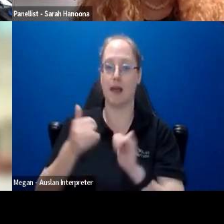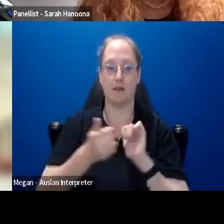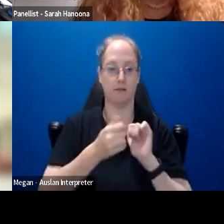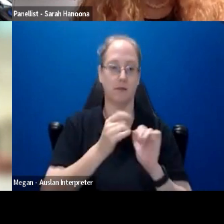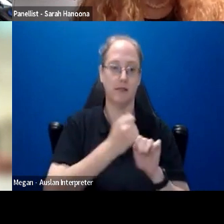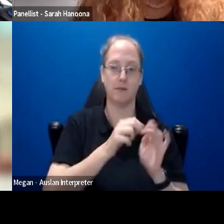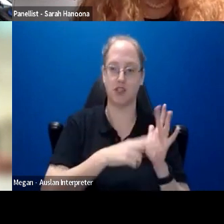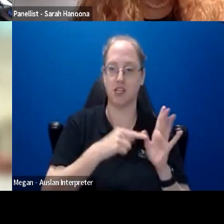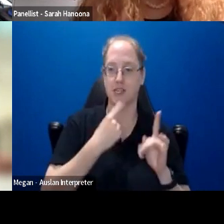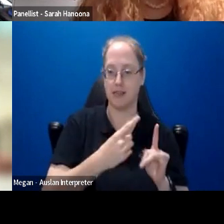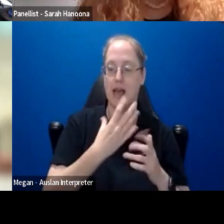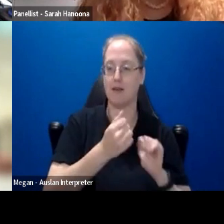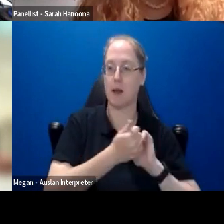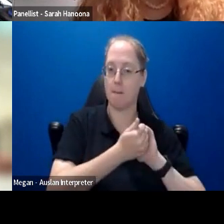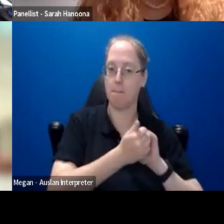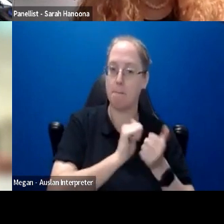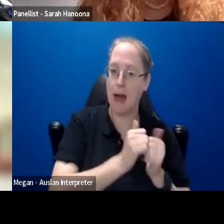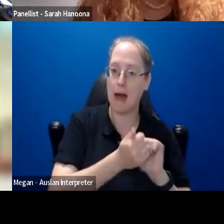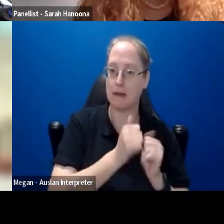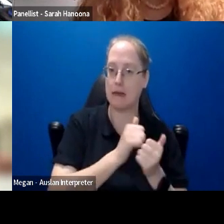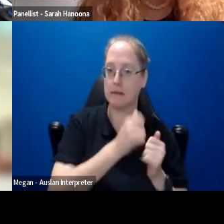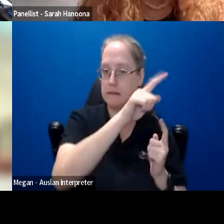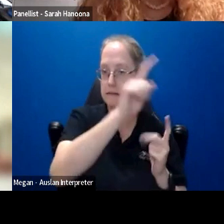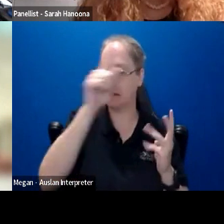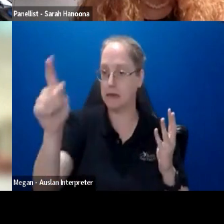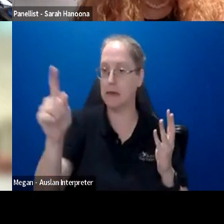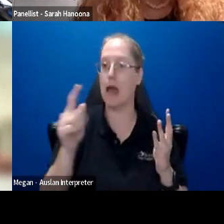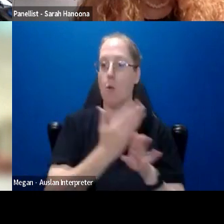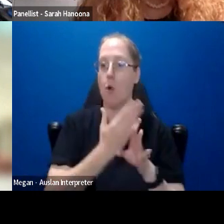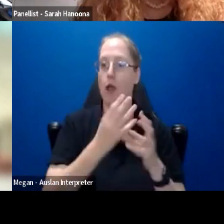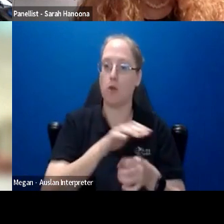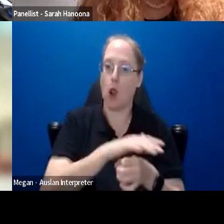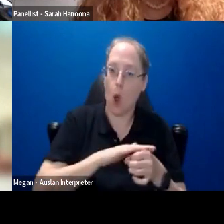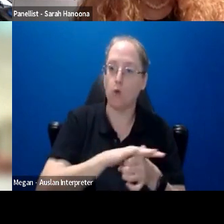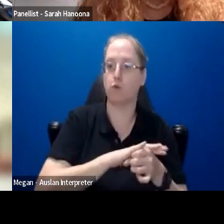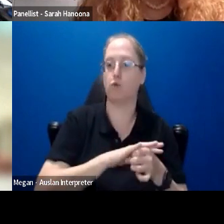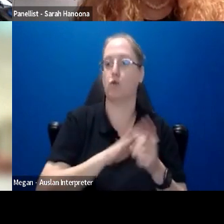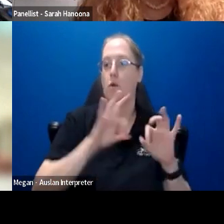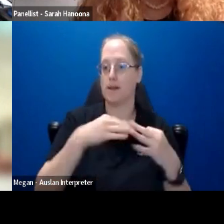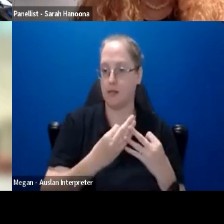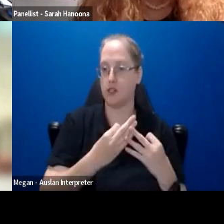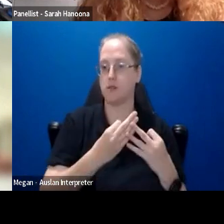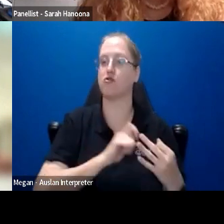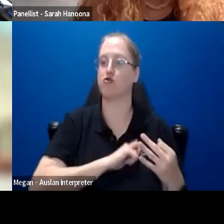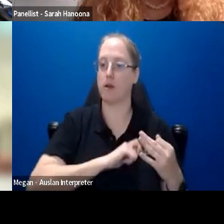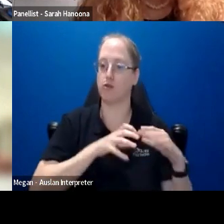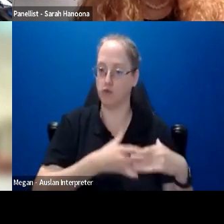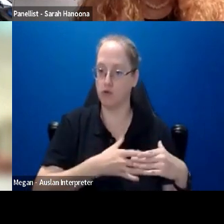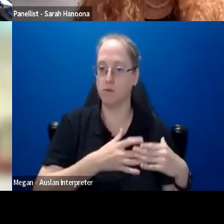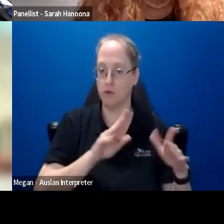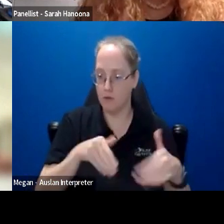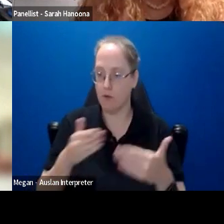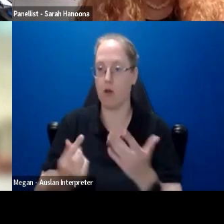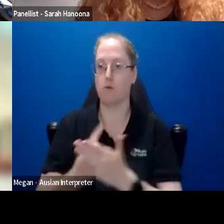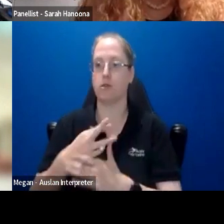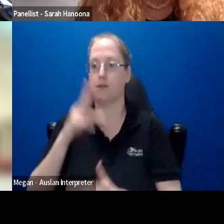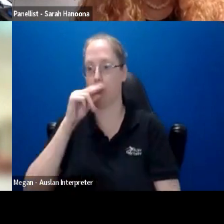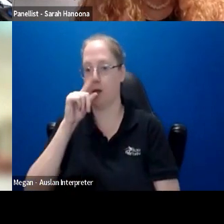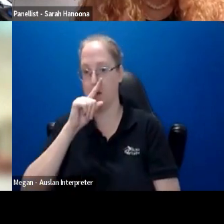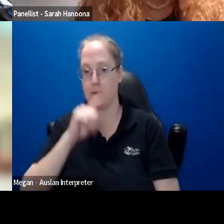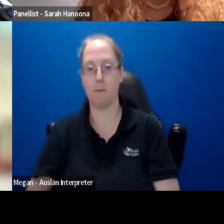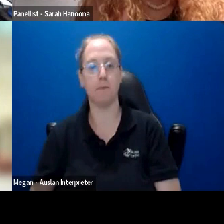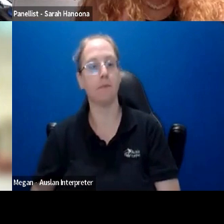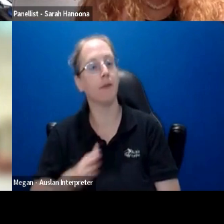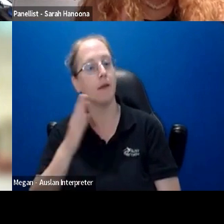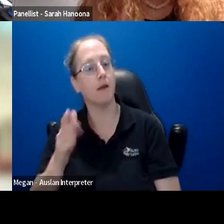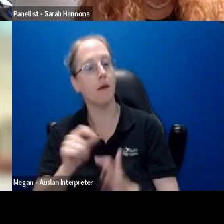and working with those trusted organisations locally to provide those opportunities for young people. Palmana, I'd